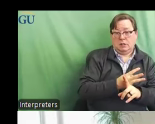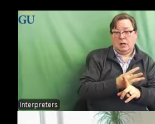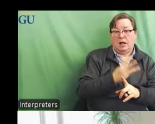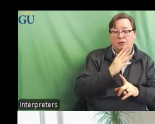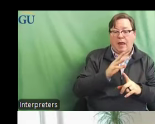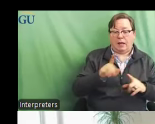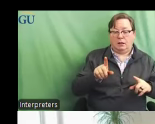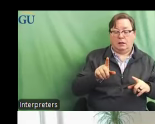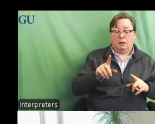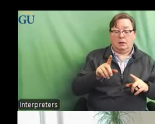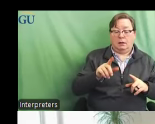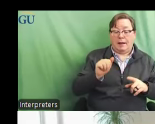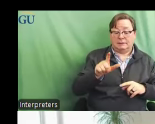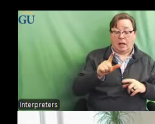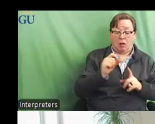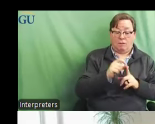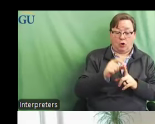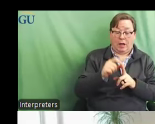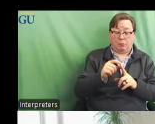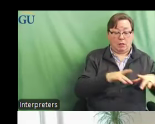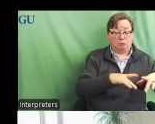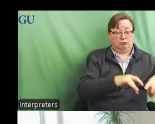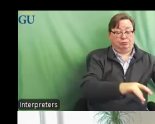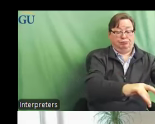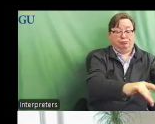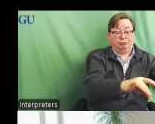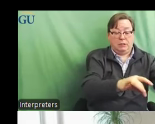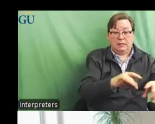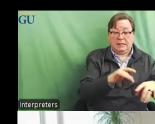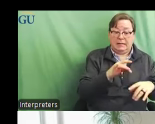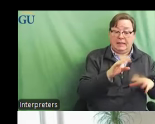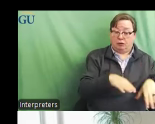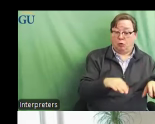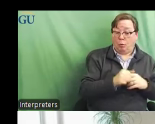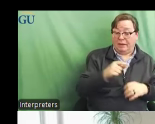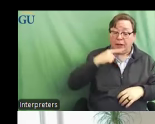of ASL vocabulary in children of hearing parents is similar in